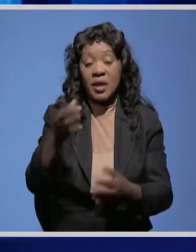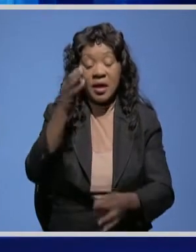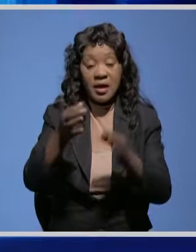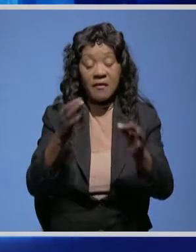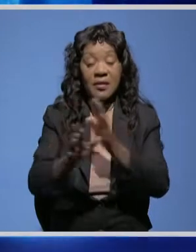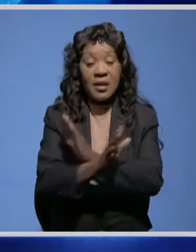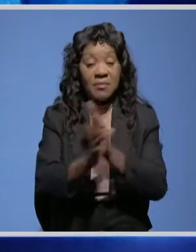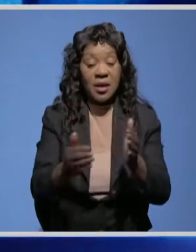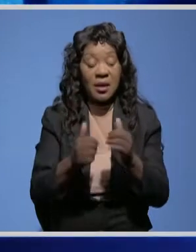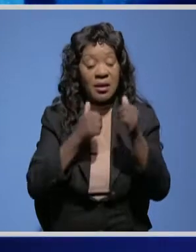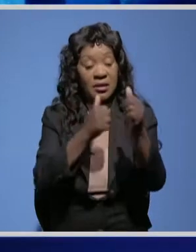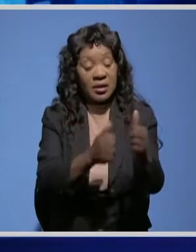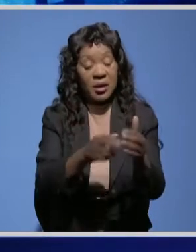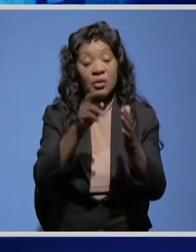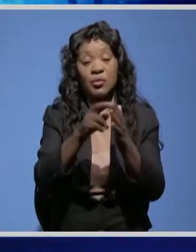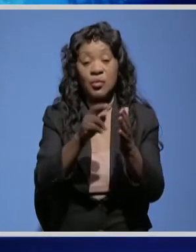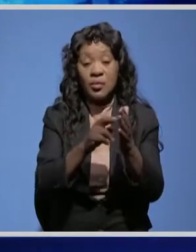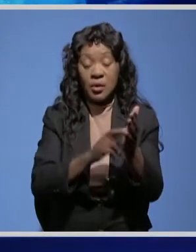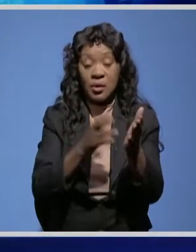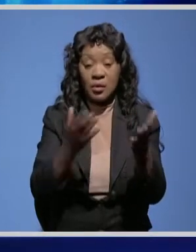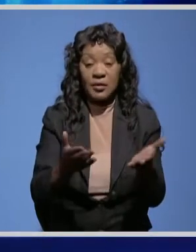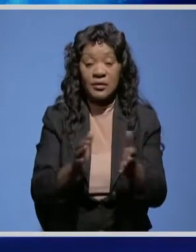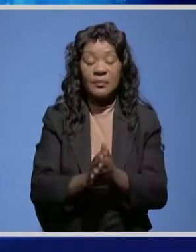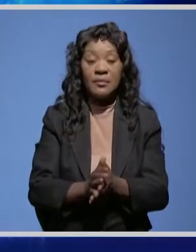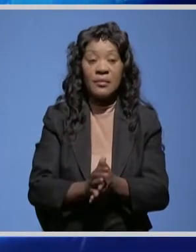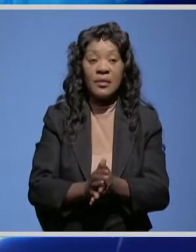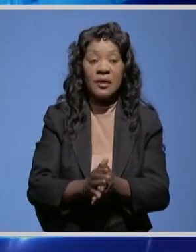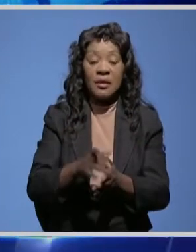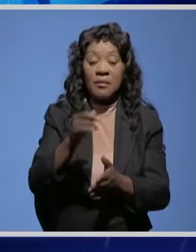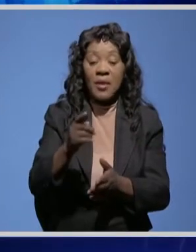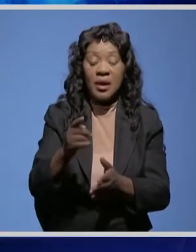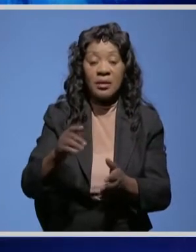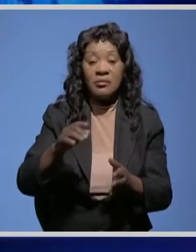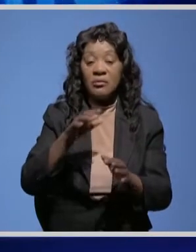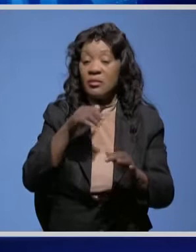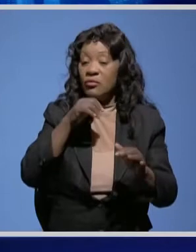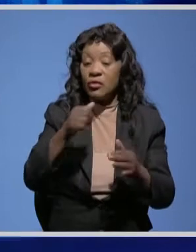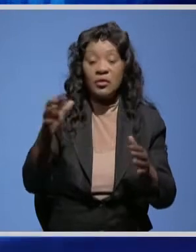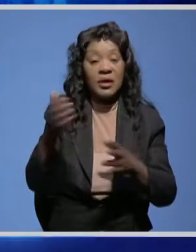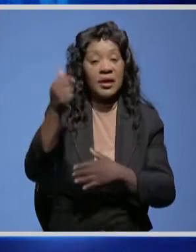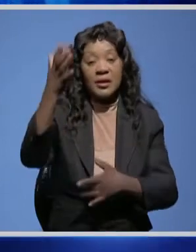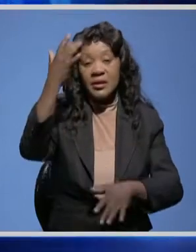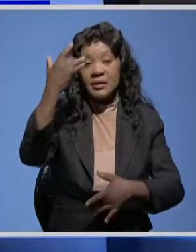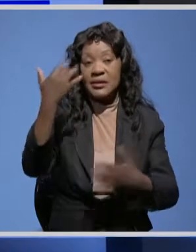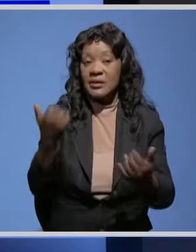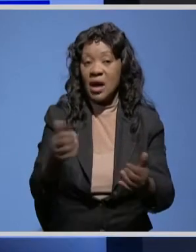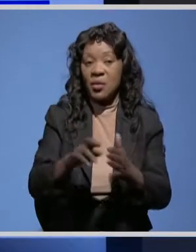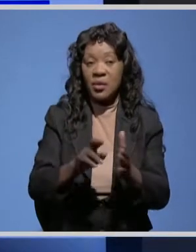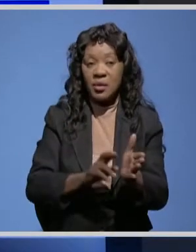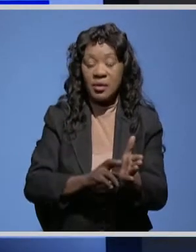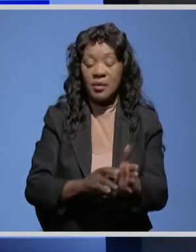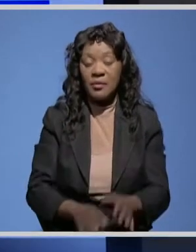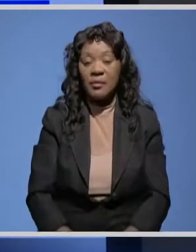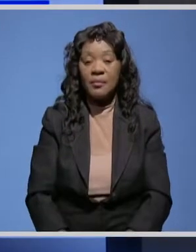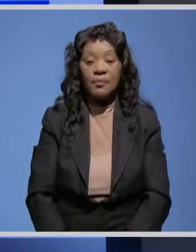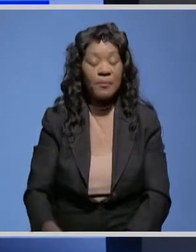health measures, 50% of the population risks getting infected. Here's a report. The Ministry